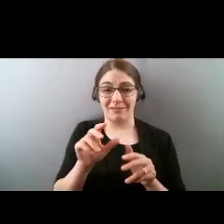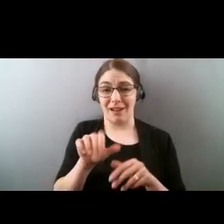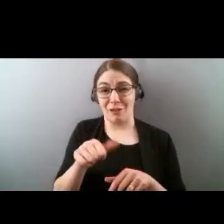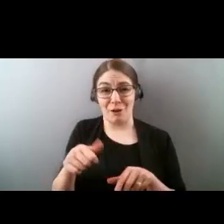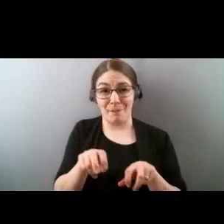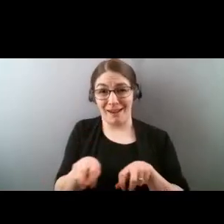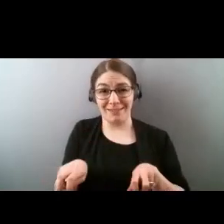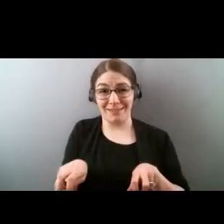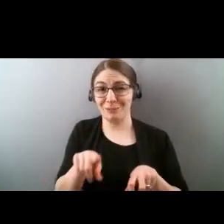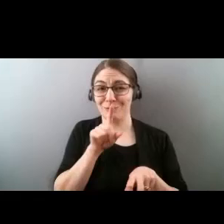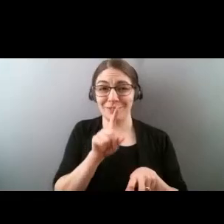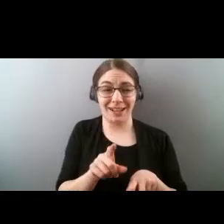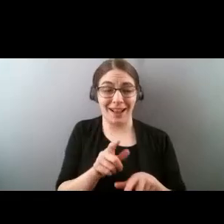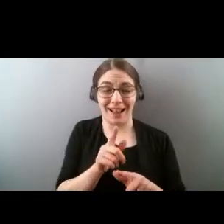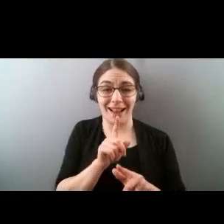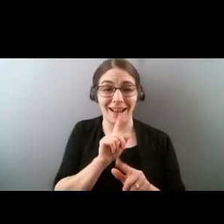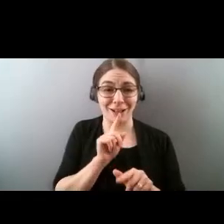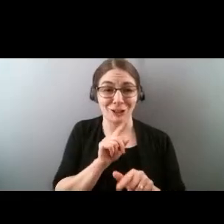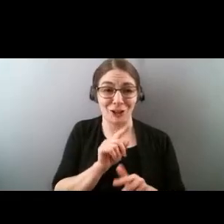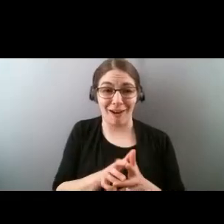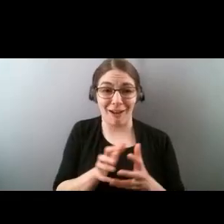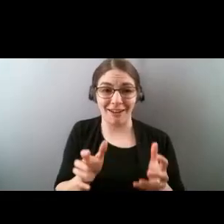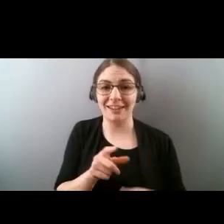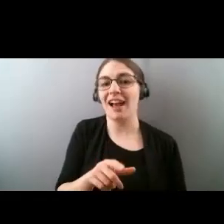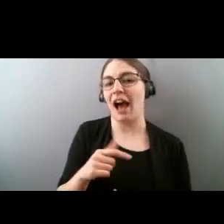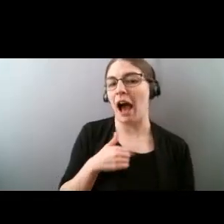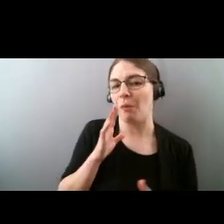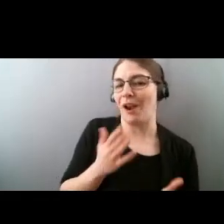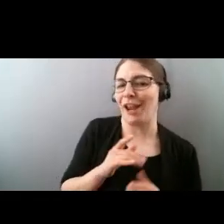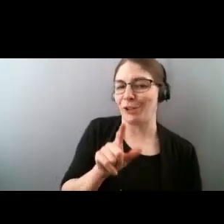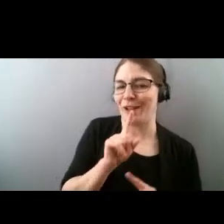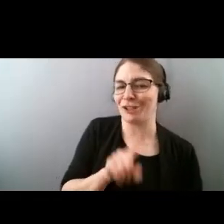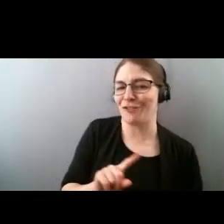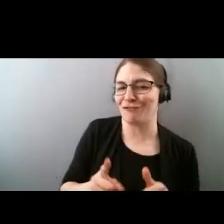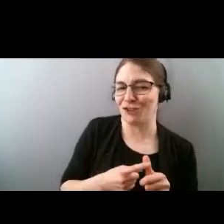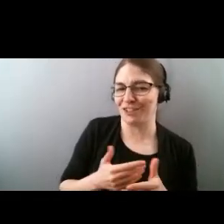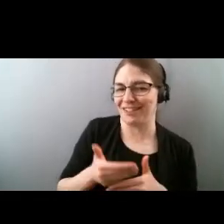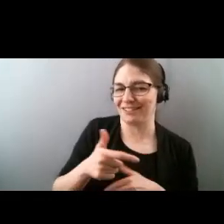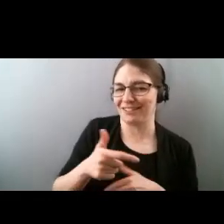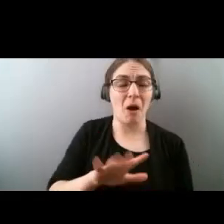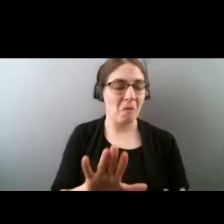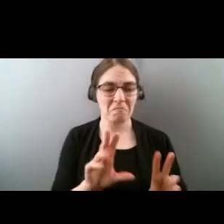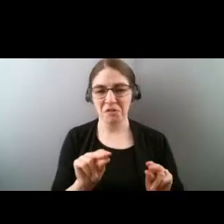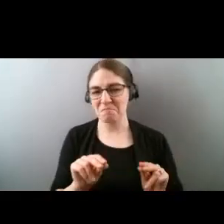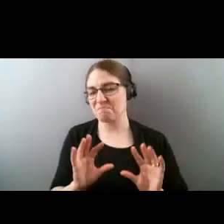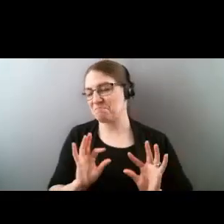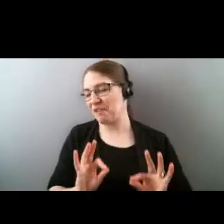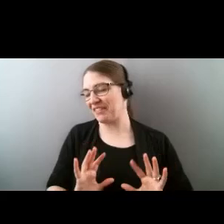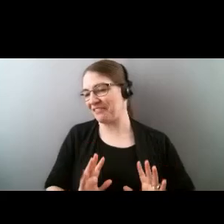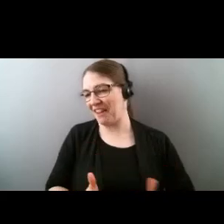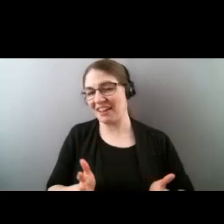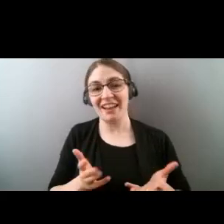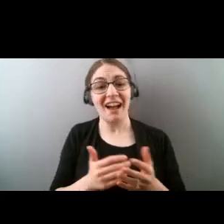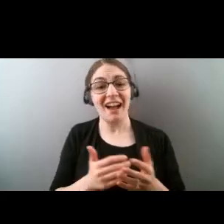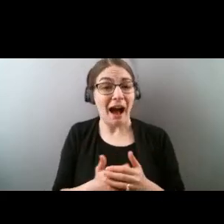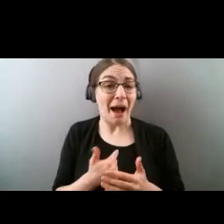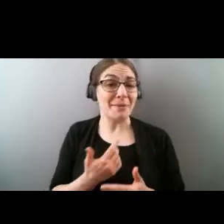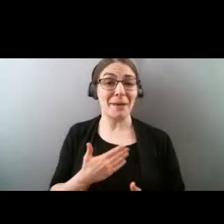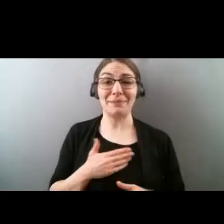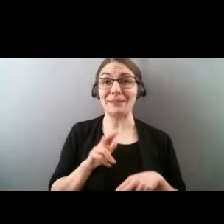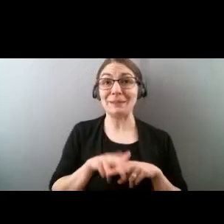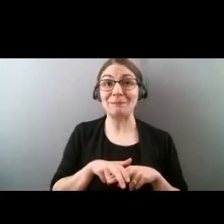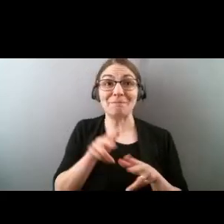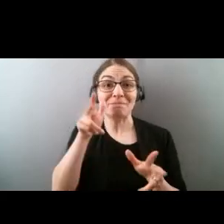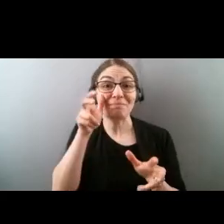So it's just. I'll let you go first next time. No, perfectly fine. I'm happy to sit here and learn from them.